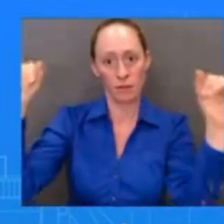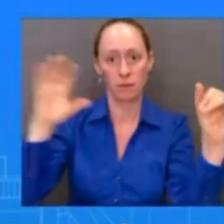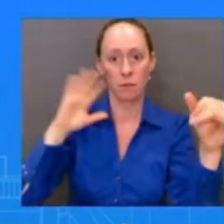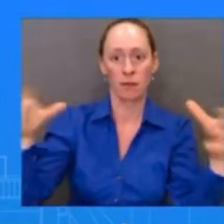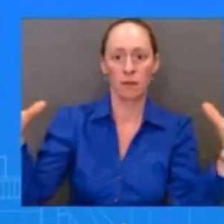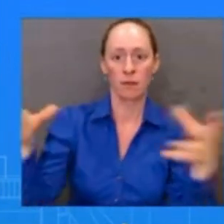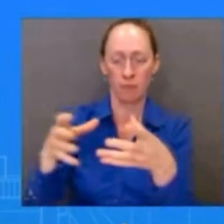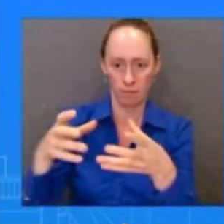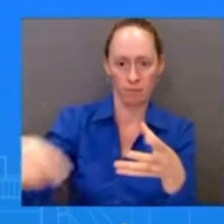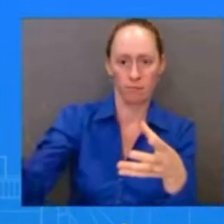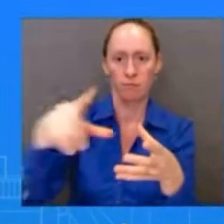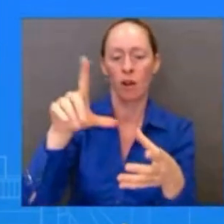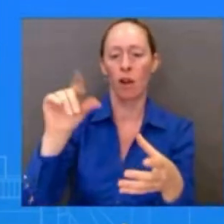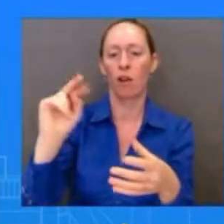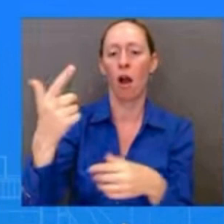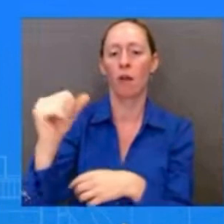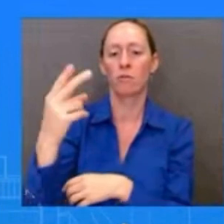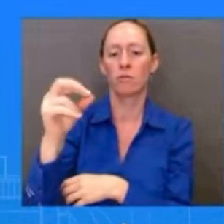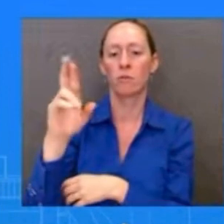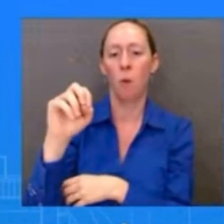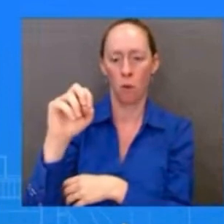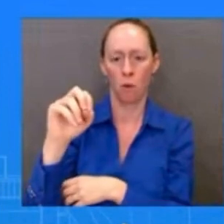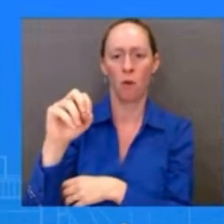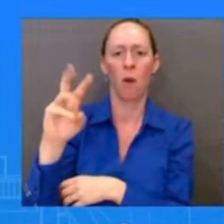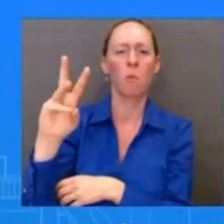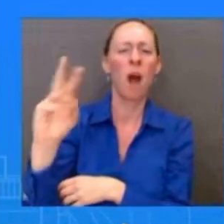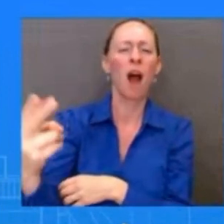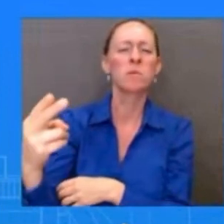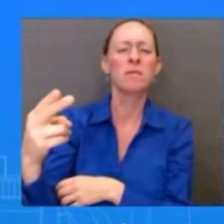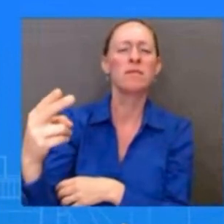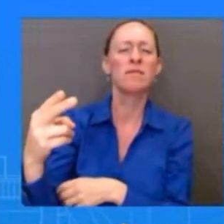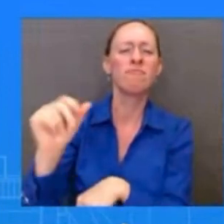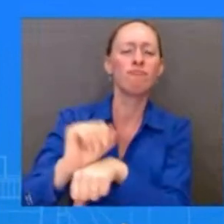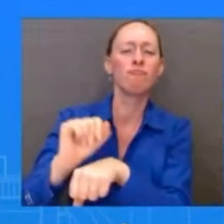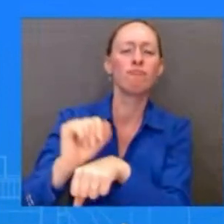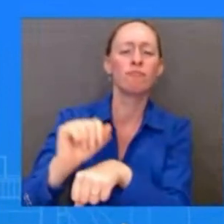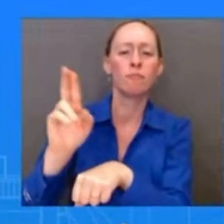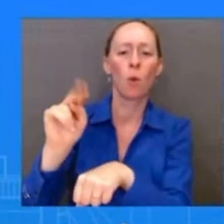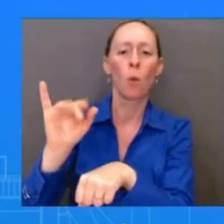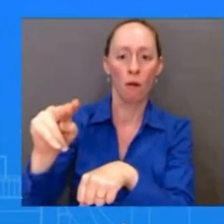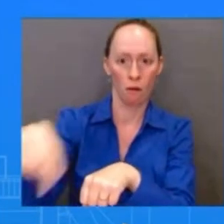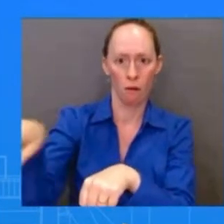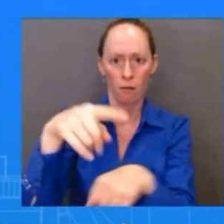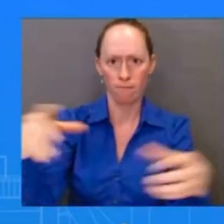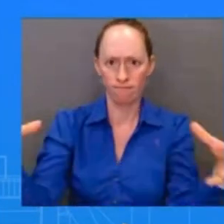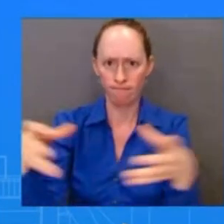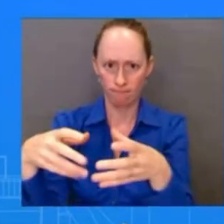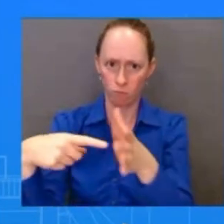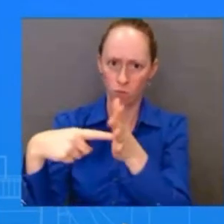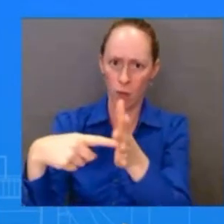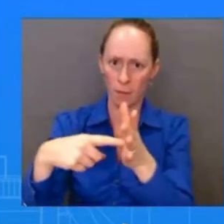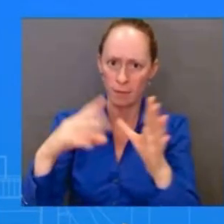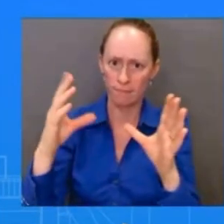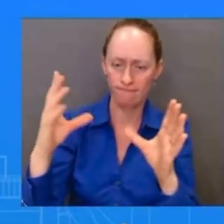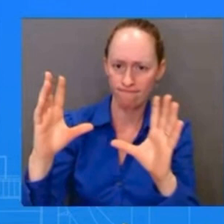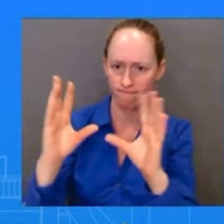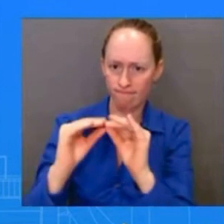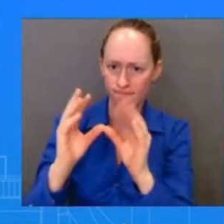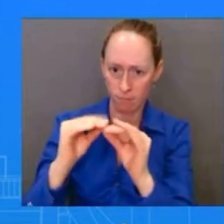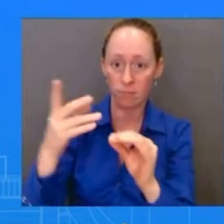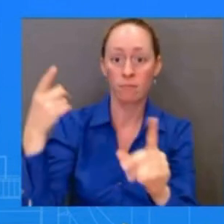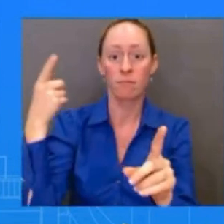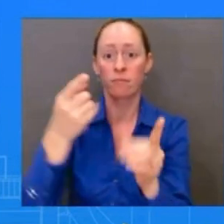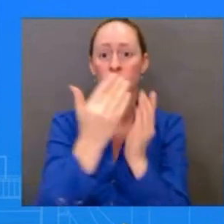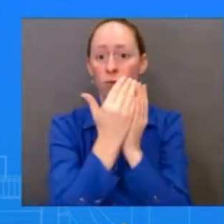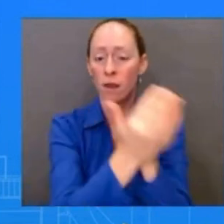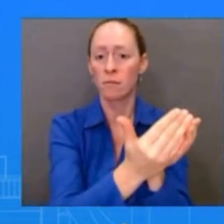workers at West Coast ports, and the Pacific Maritime Association, which represents shipping companies. The